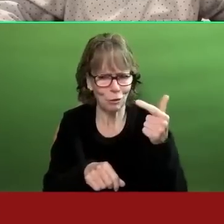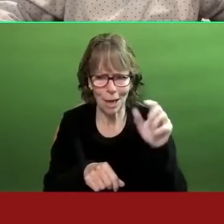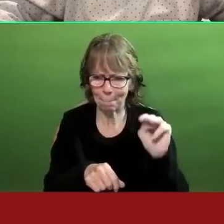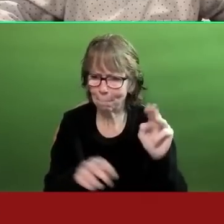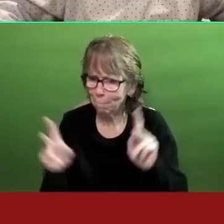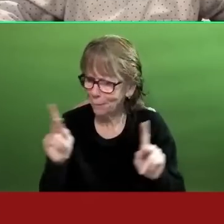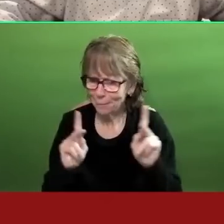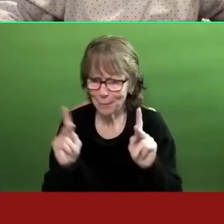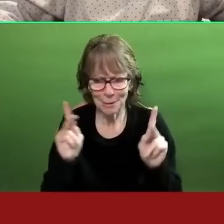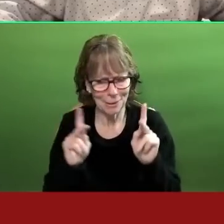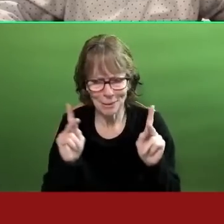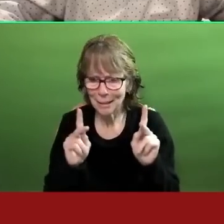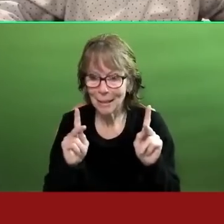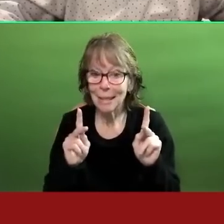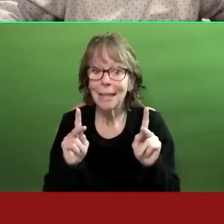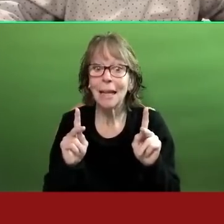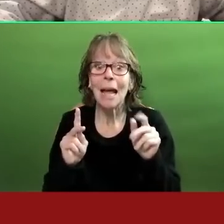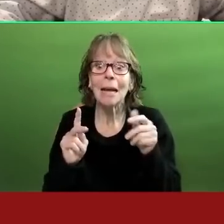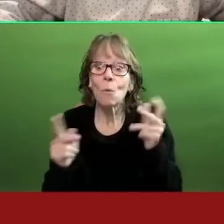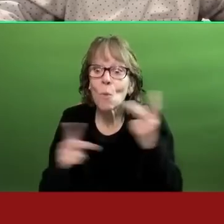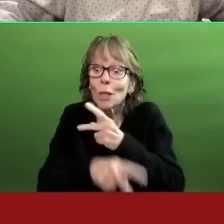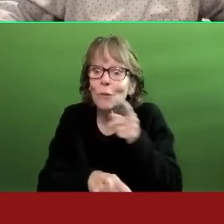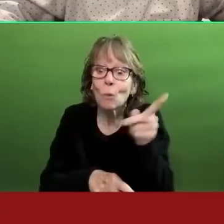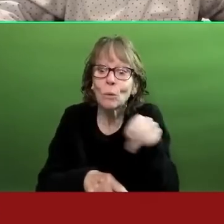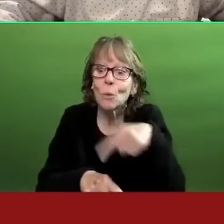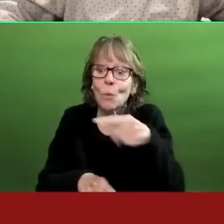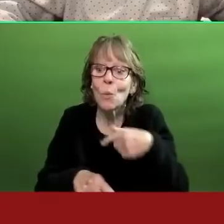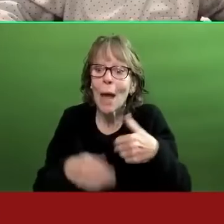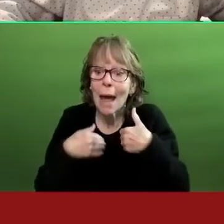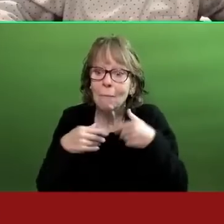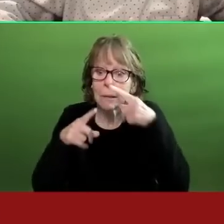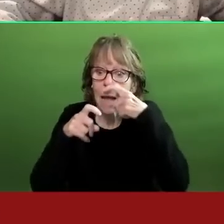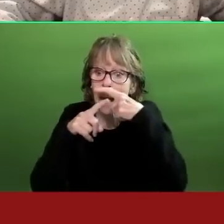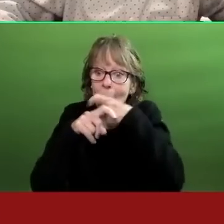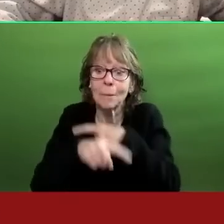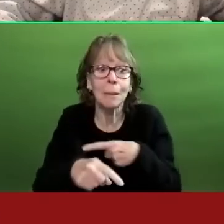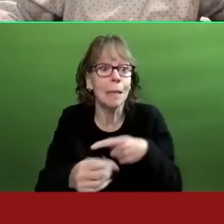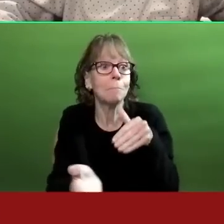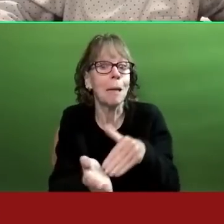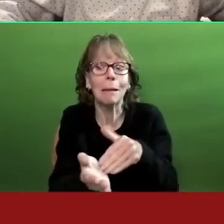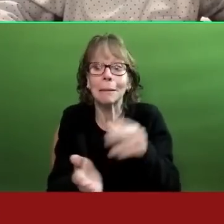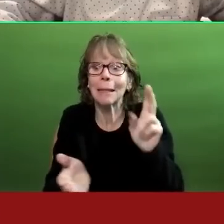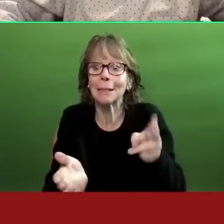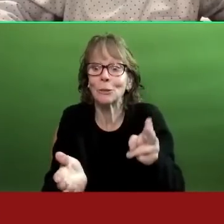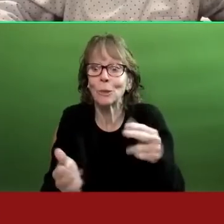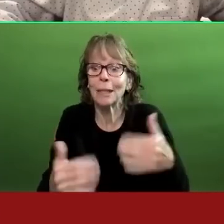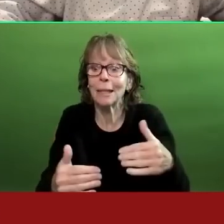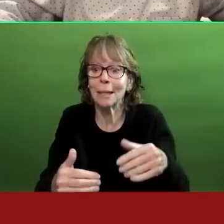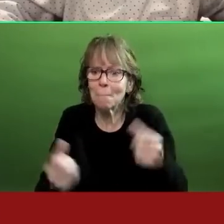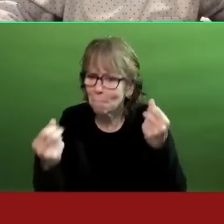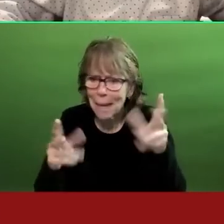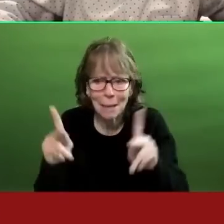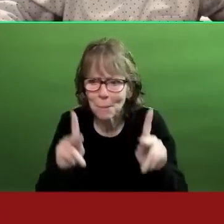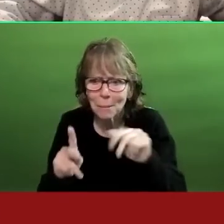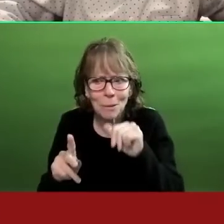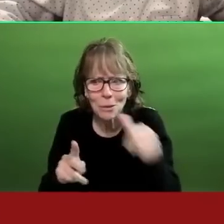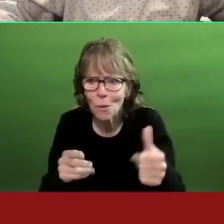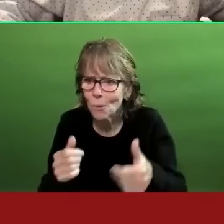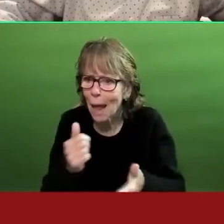SGM people with complex medical histories and disabilities. We know that care is lacking.